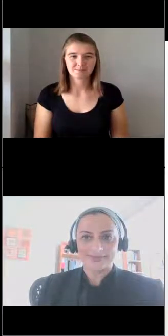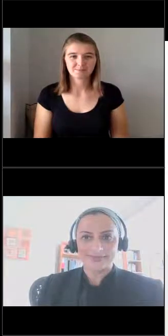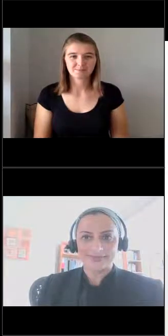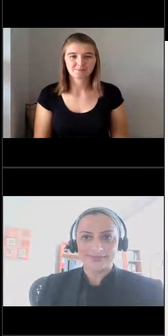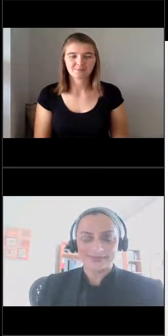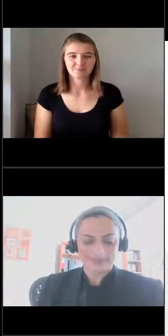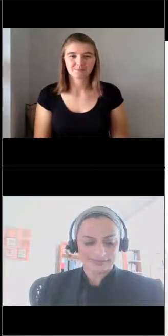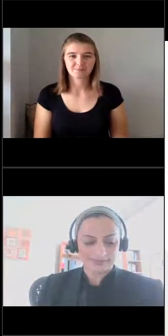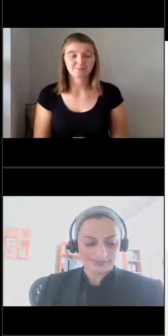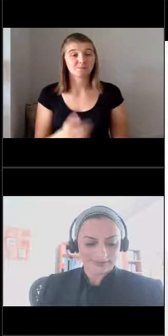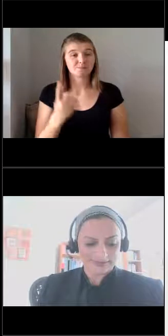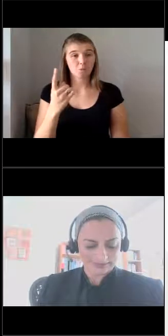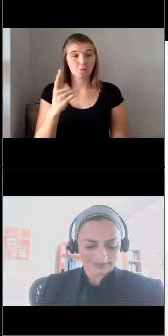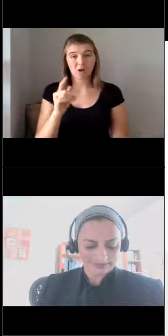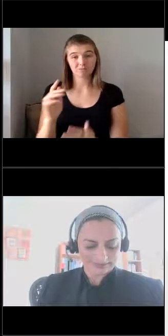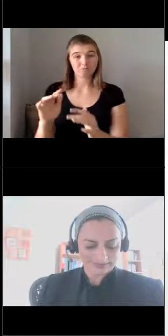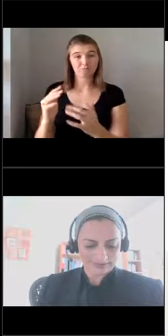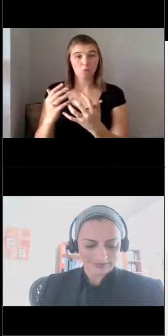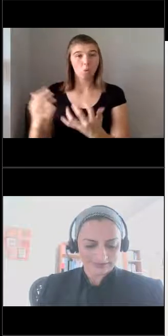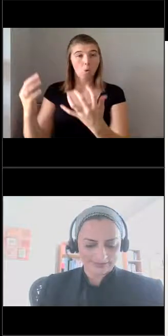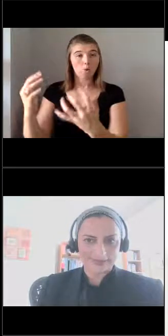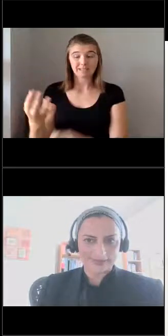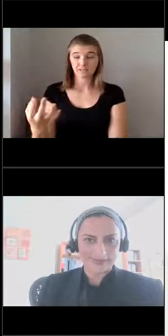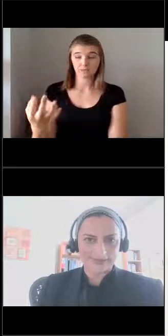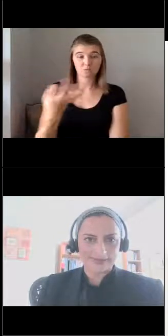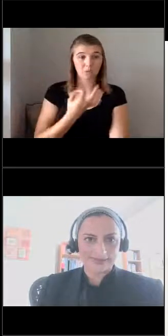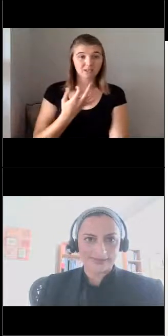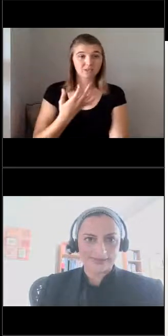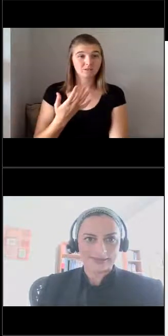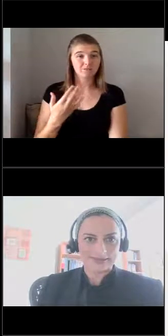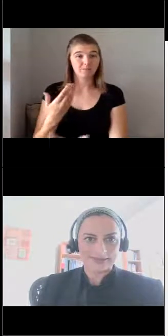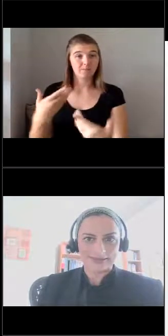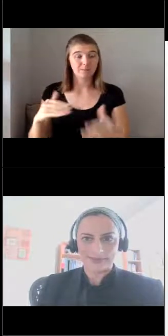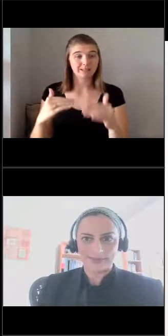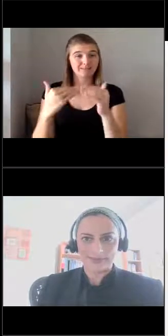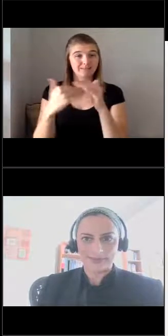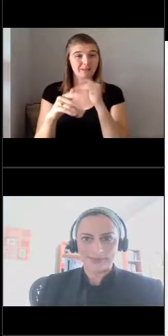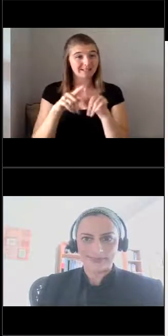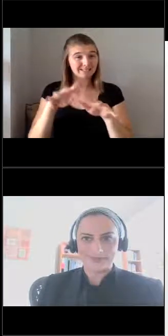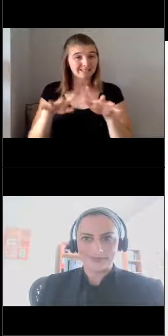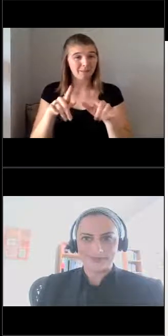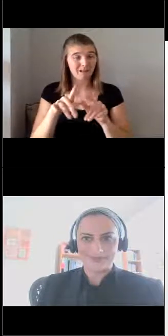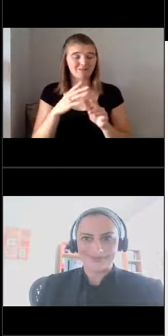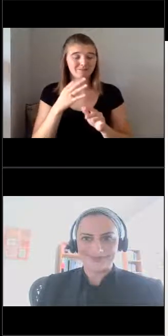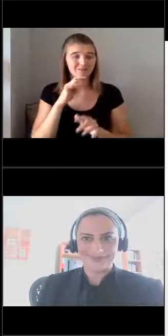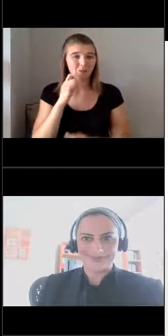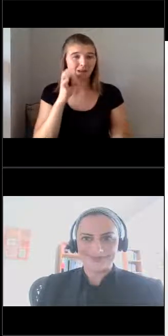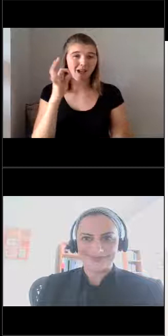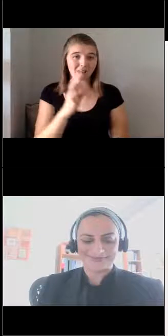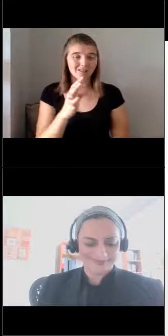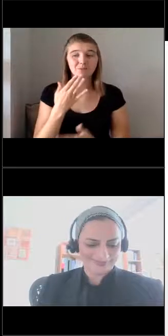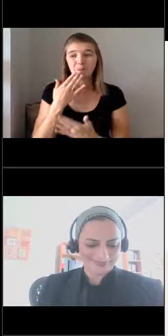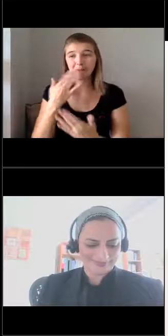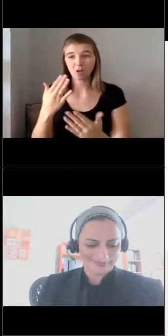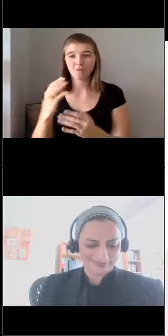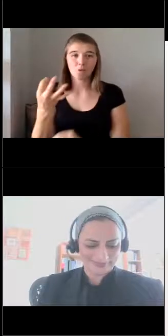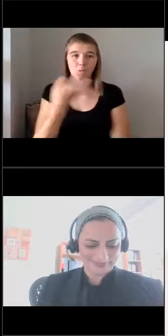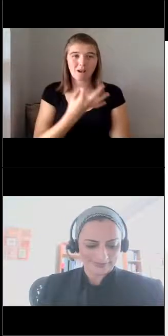our audience when they first registered. I'm not sure if they're here for the live broadcast, but if you are, then thank you very much for a great